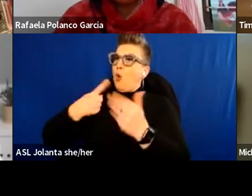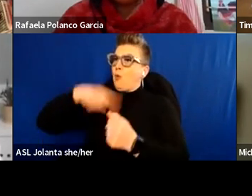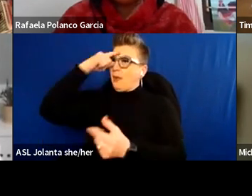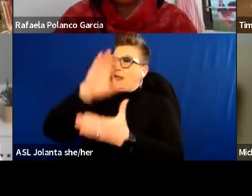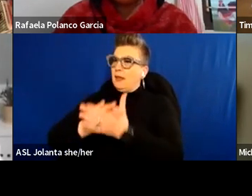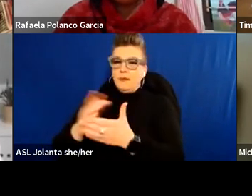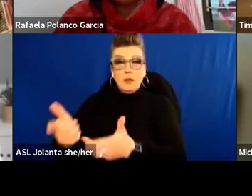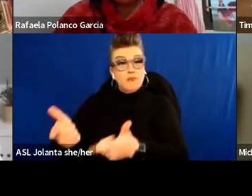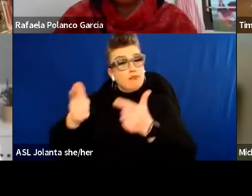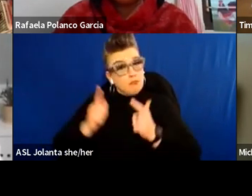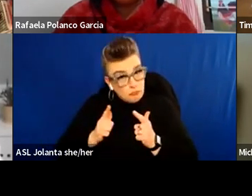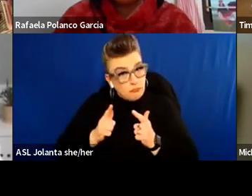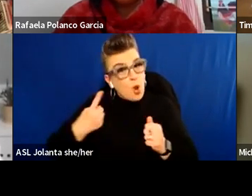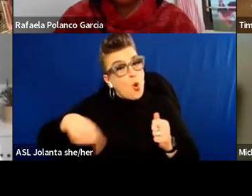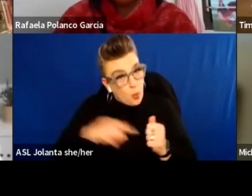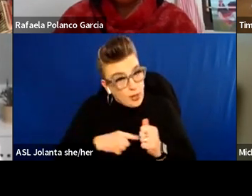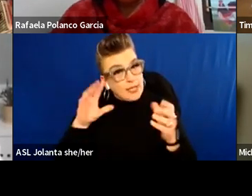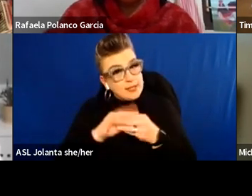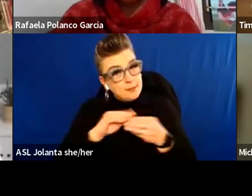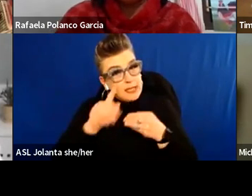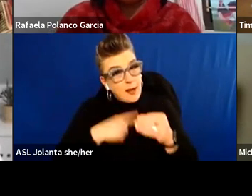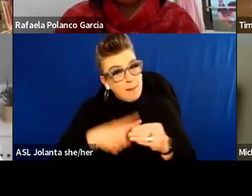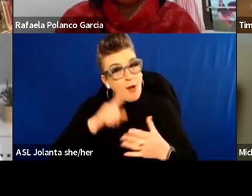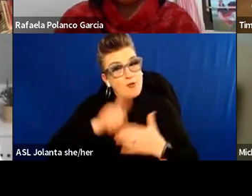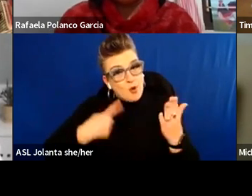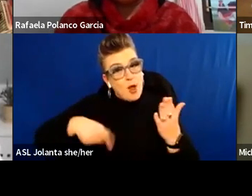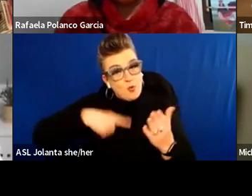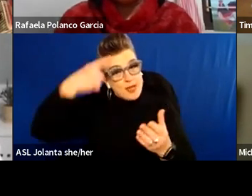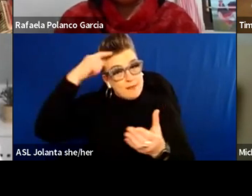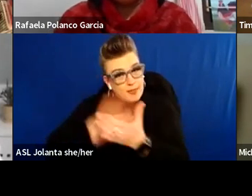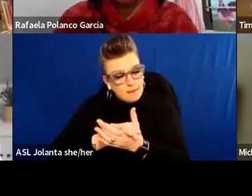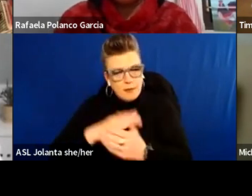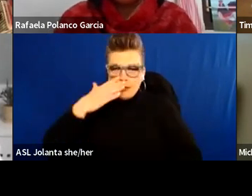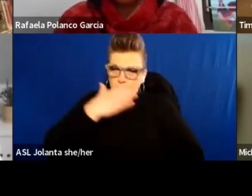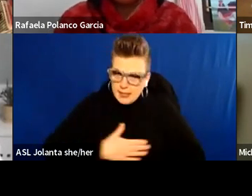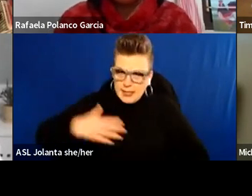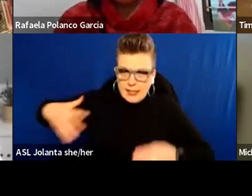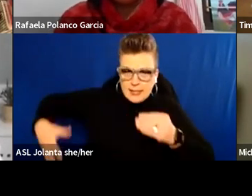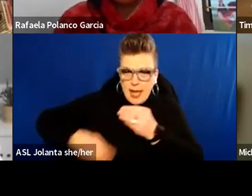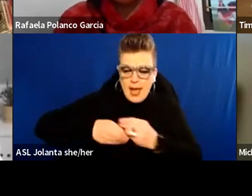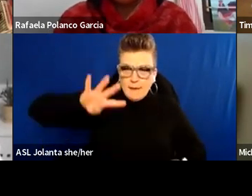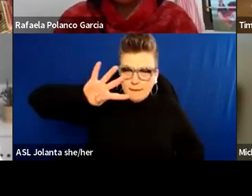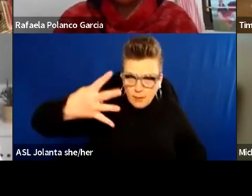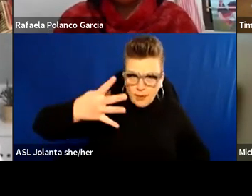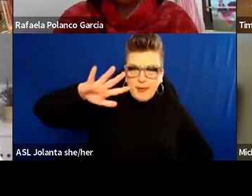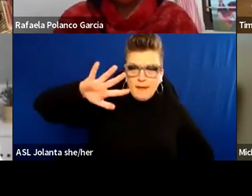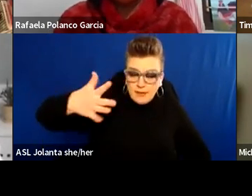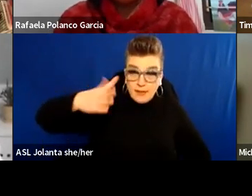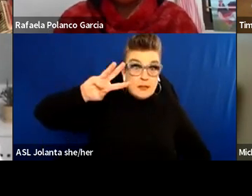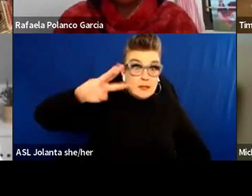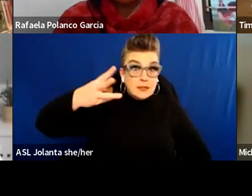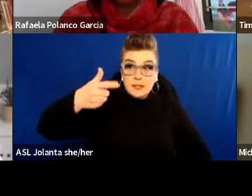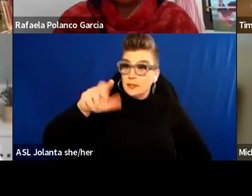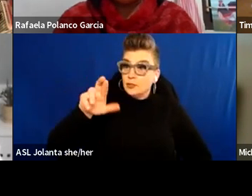think you should put a fourth fifth and sixth grade so students can get the same education